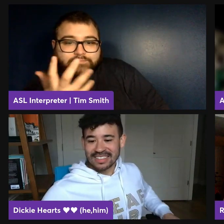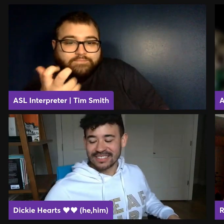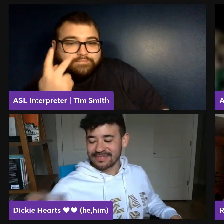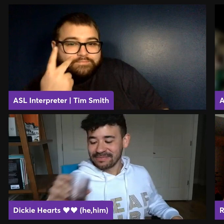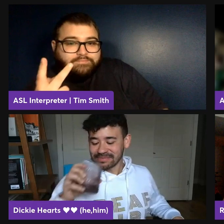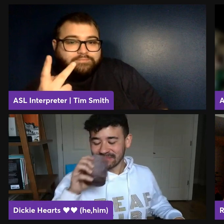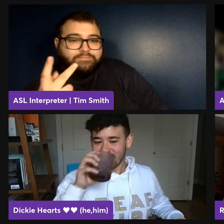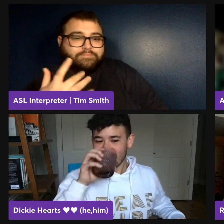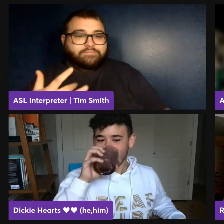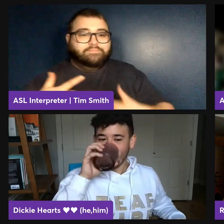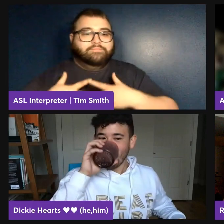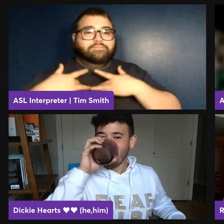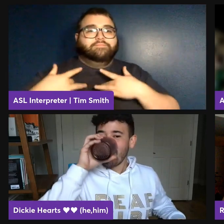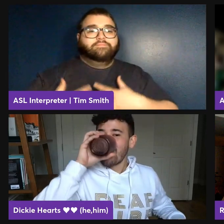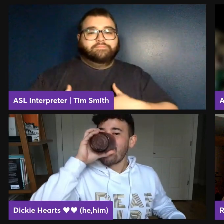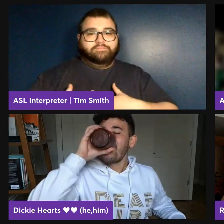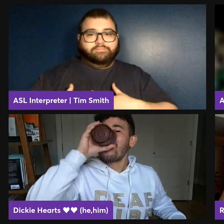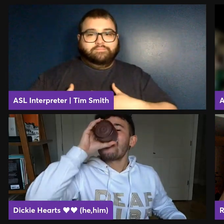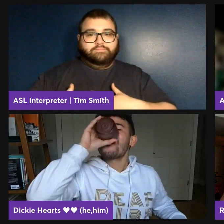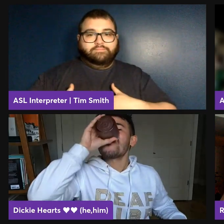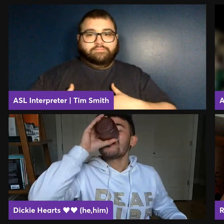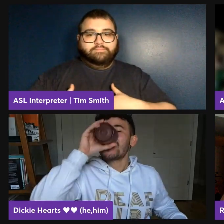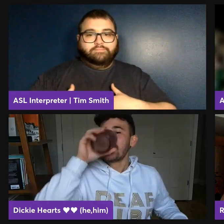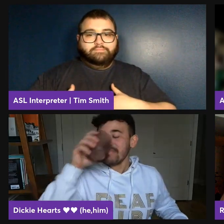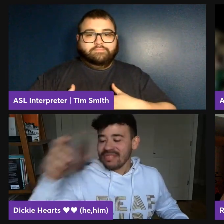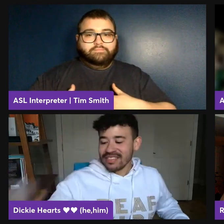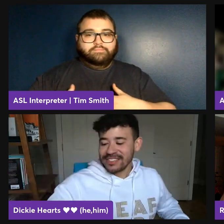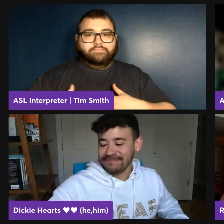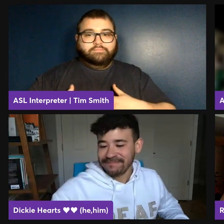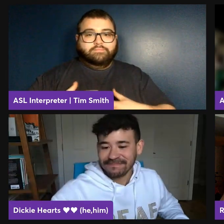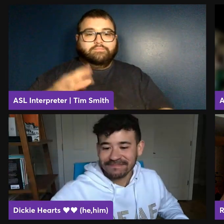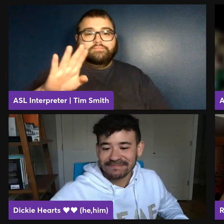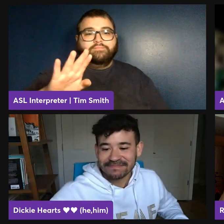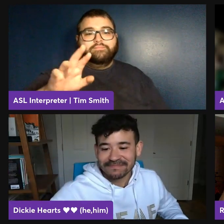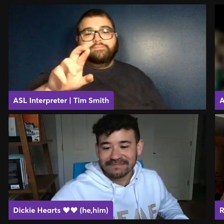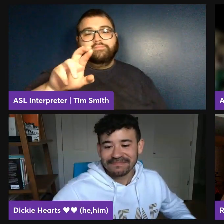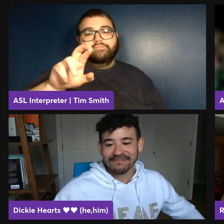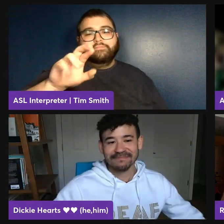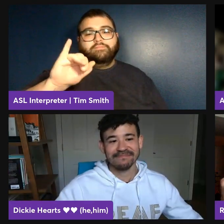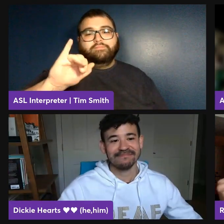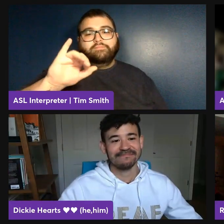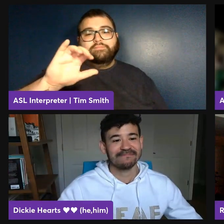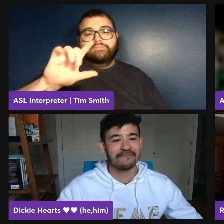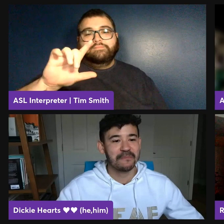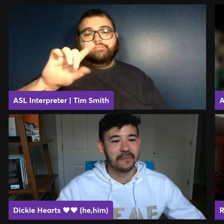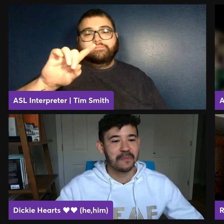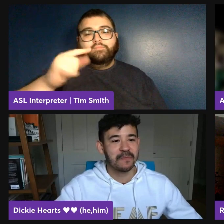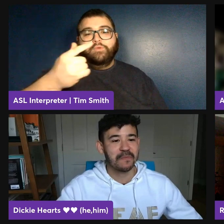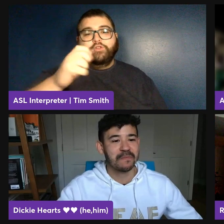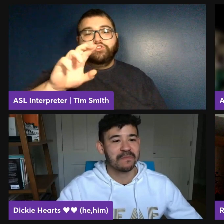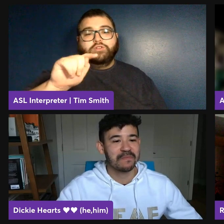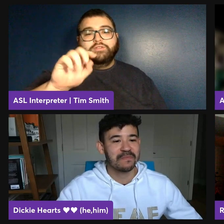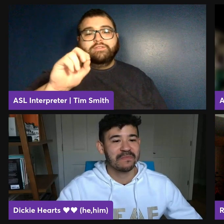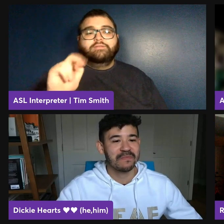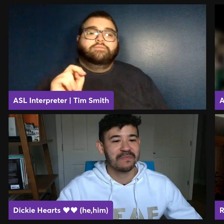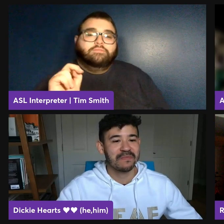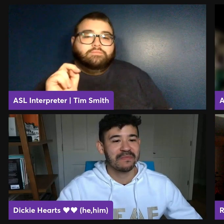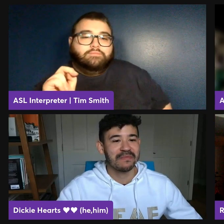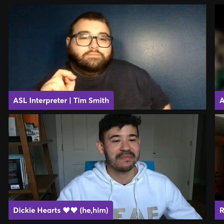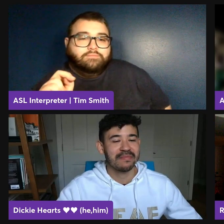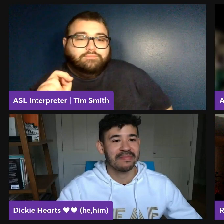Dickie on. I would like to see Dickie on Bridgerton. Wow. Yes.